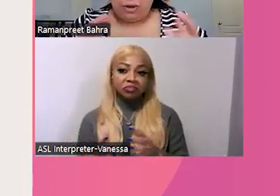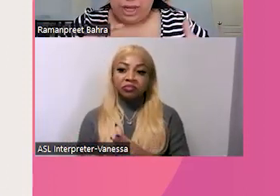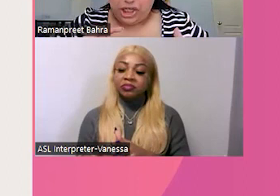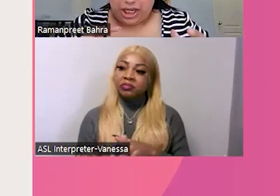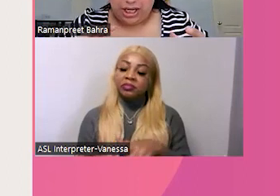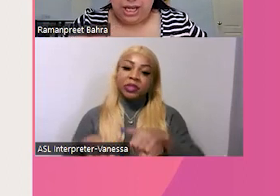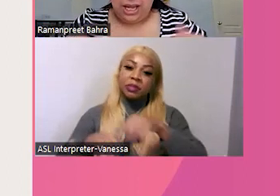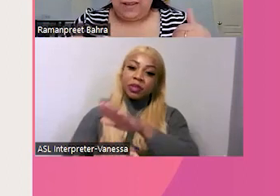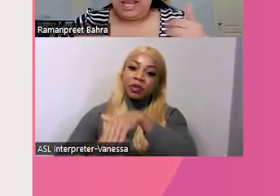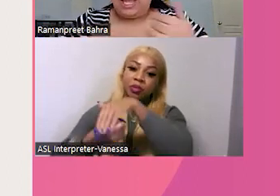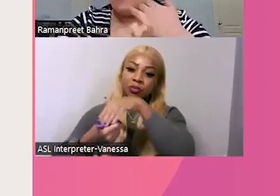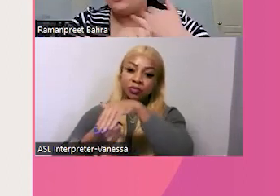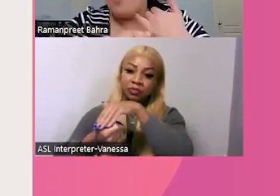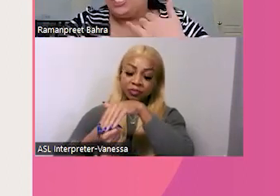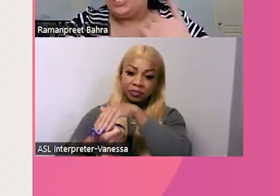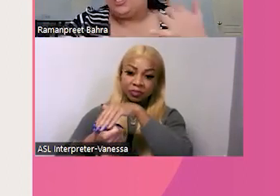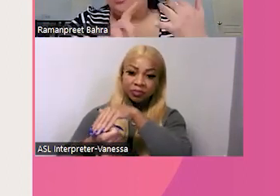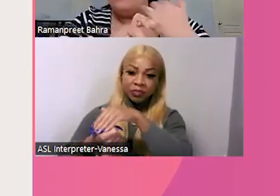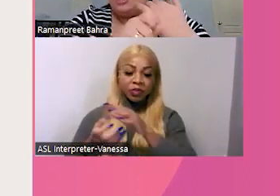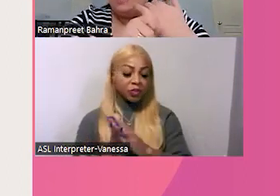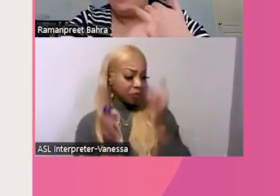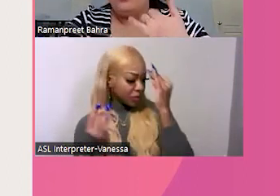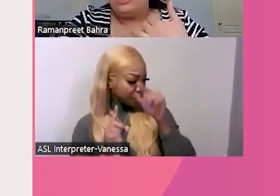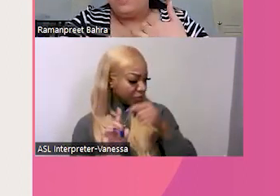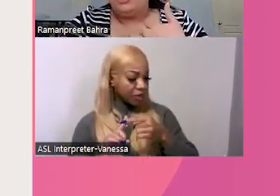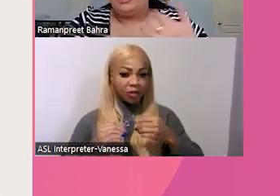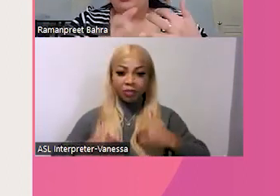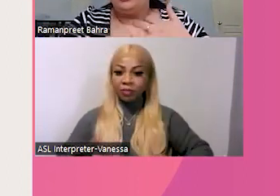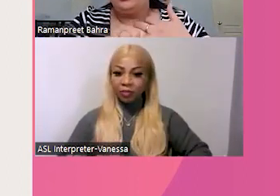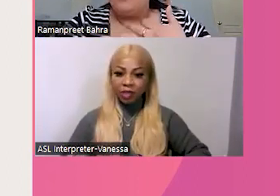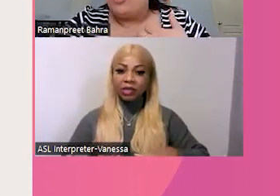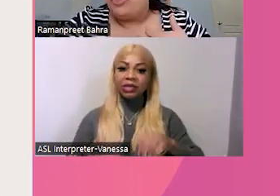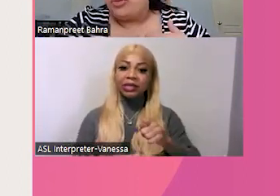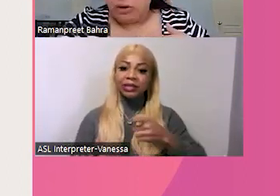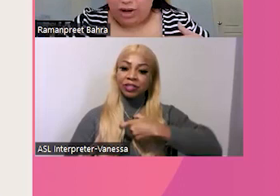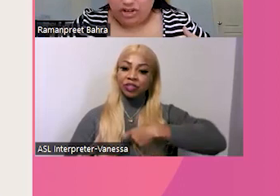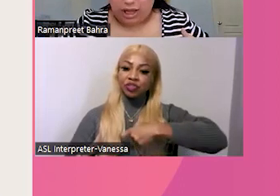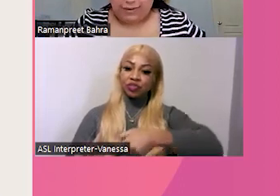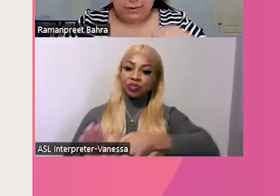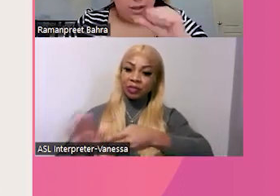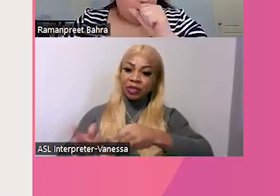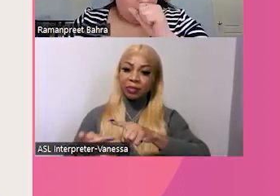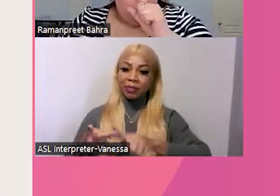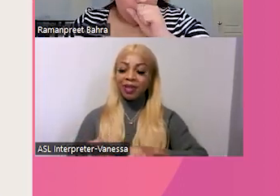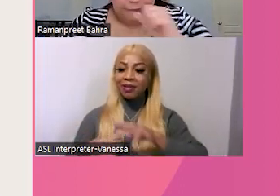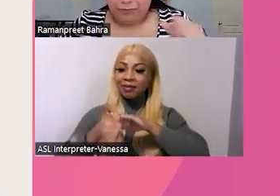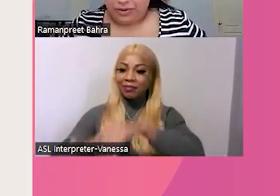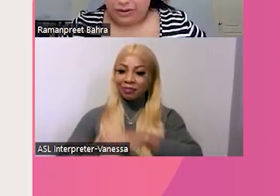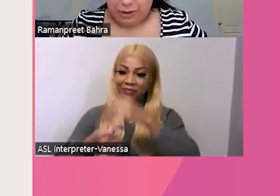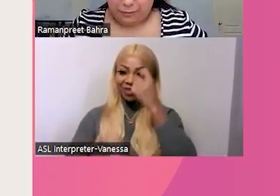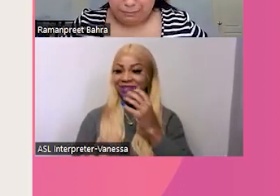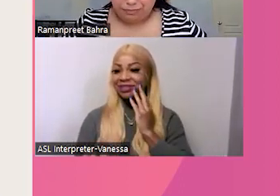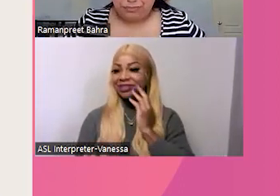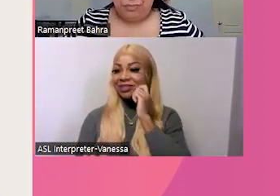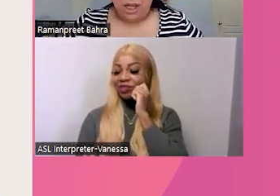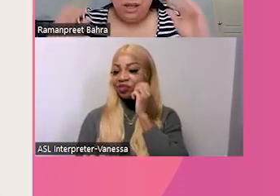about location, it's thinking about the body of not only being gendered, but also being racialized. Excuse